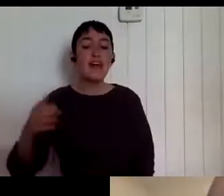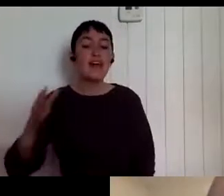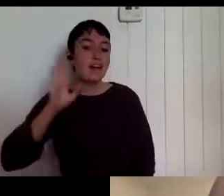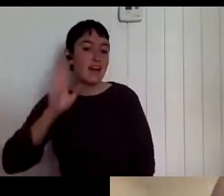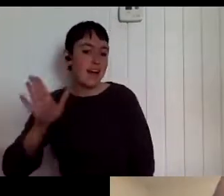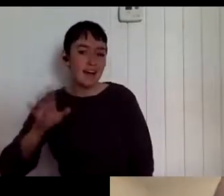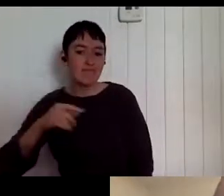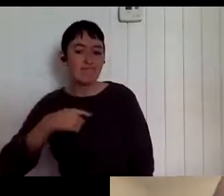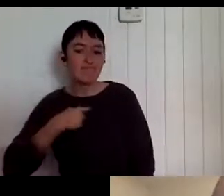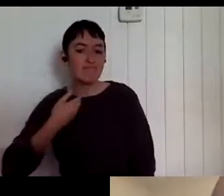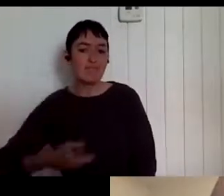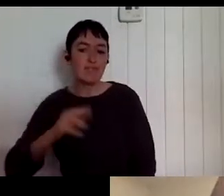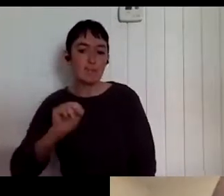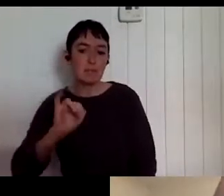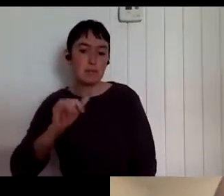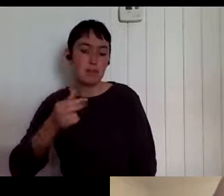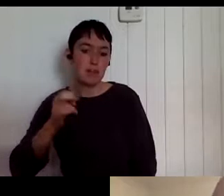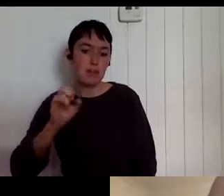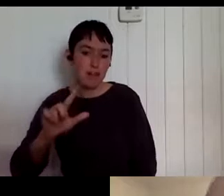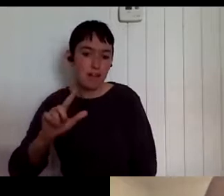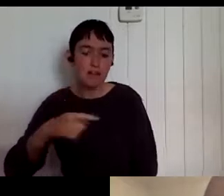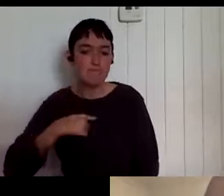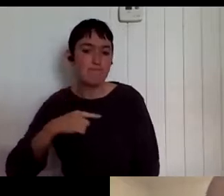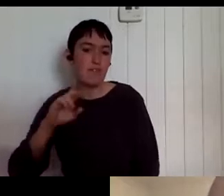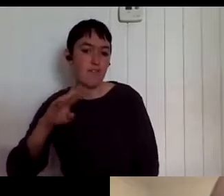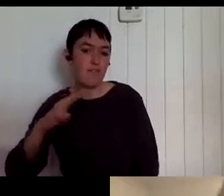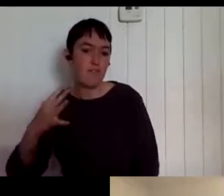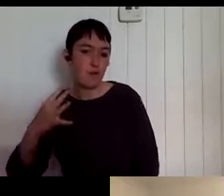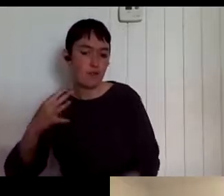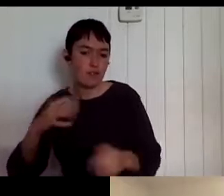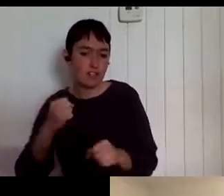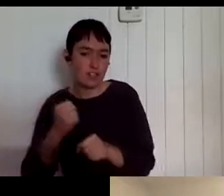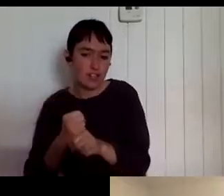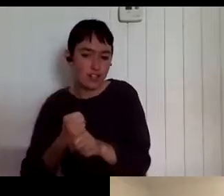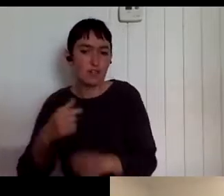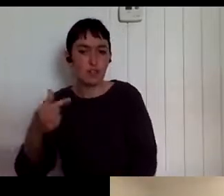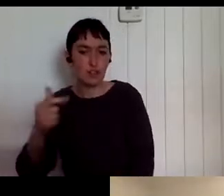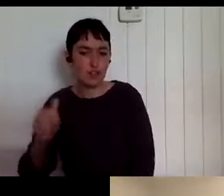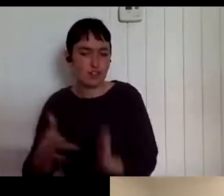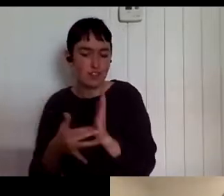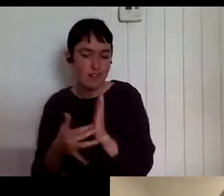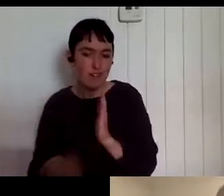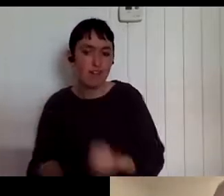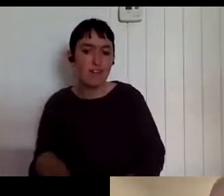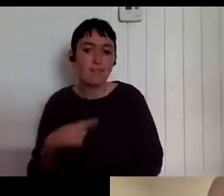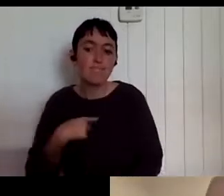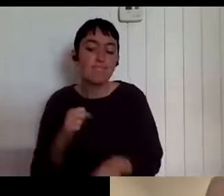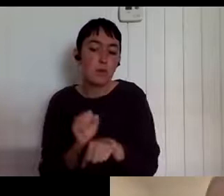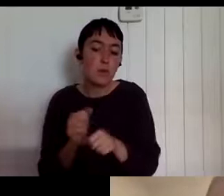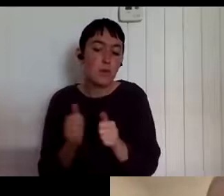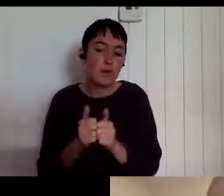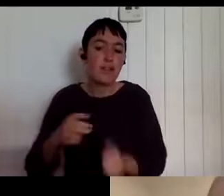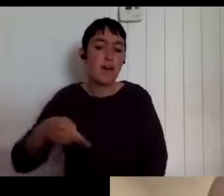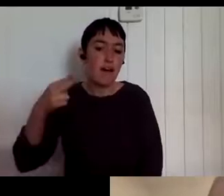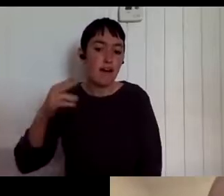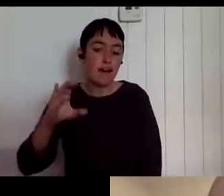PhD student. I'm also from Georgia Tech. I'm actually in John's lab. I work in high capacity lithium ion batteries. So basically my goal